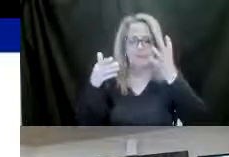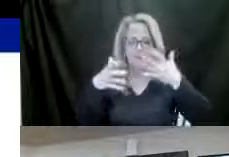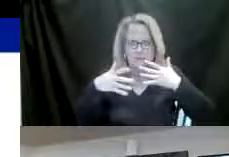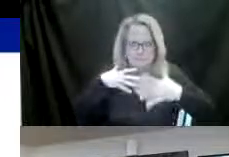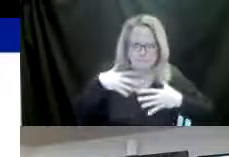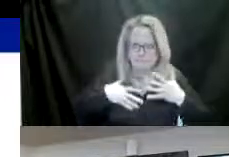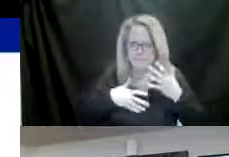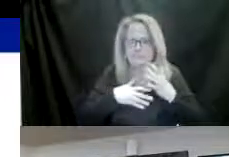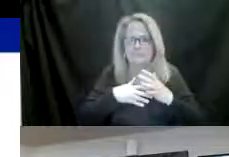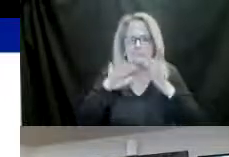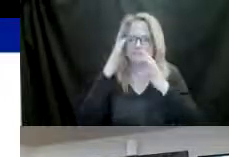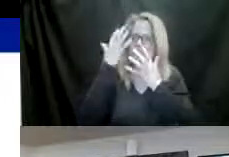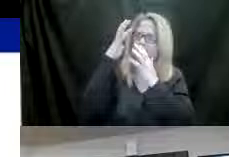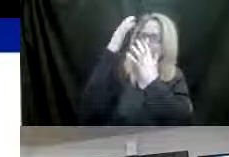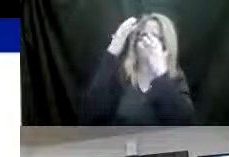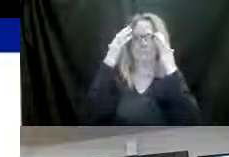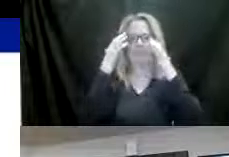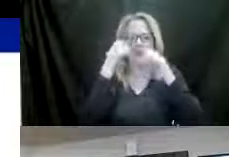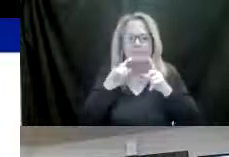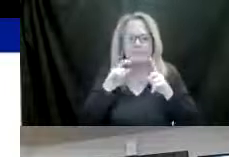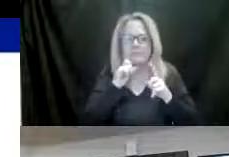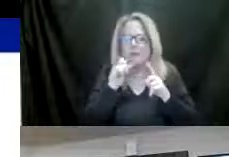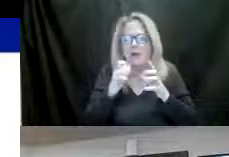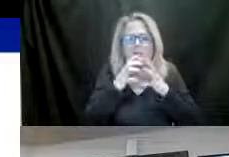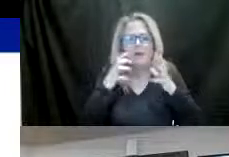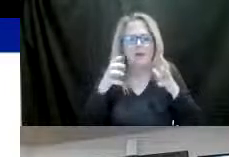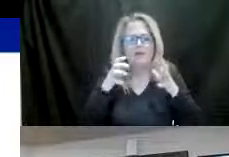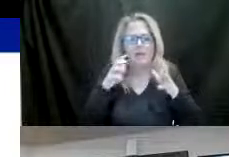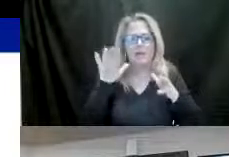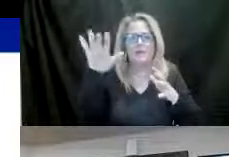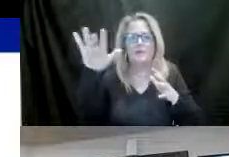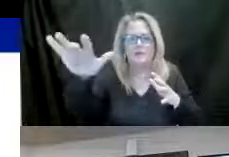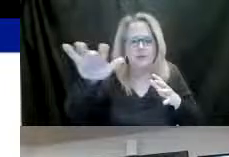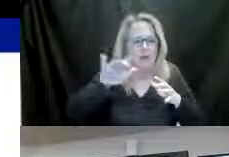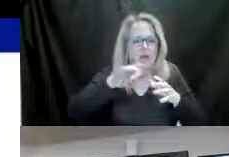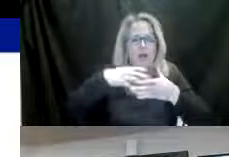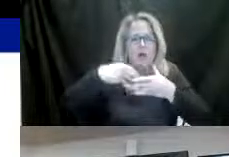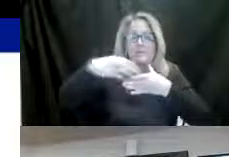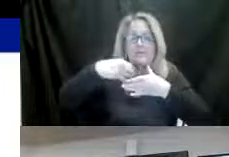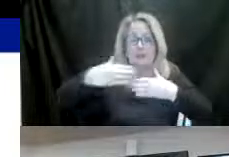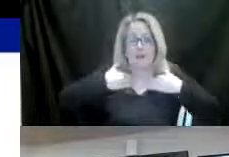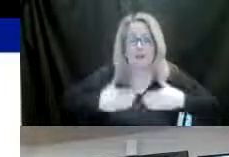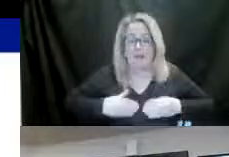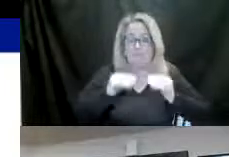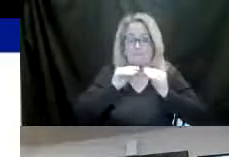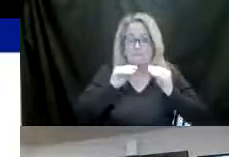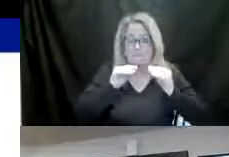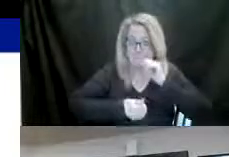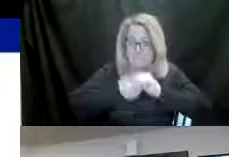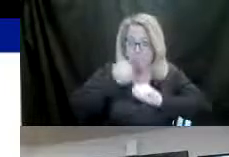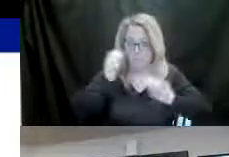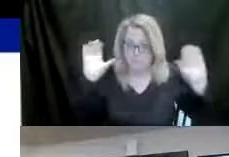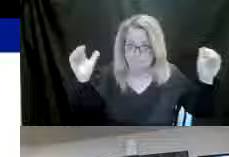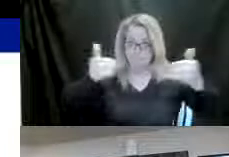own body, but there is very little reach outside of a child's own body. It really is all kind of on-body